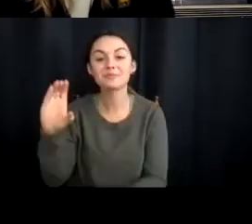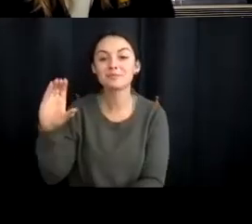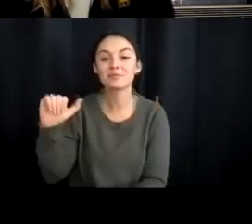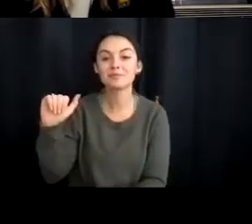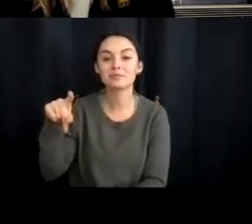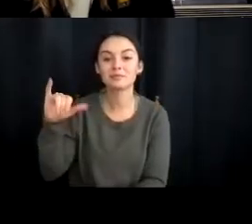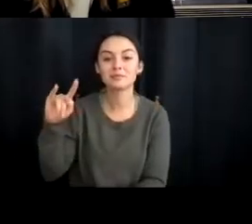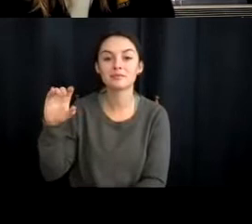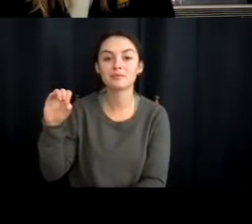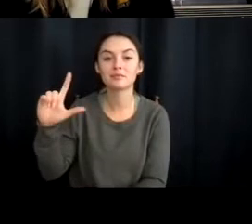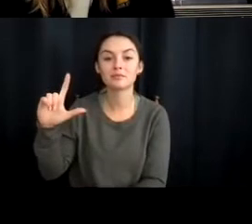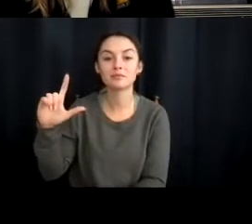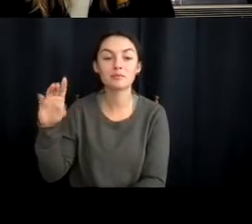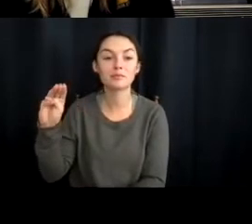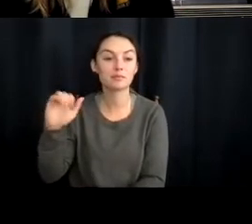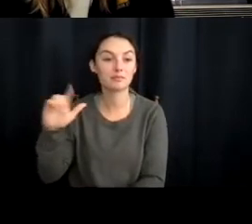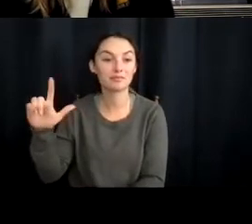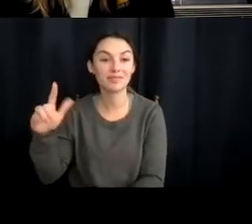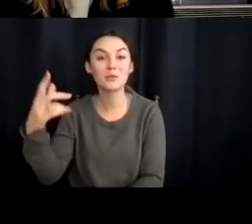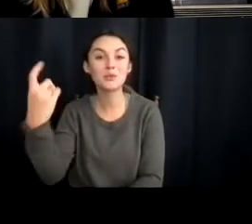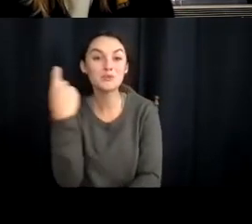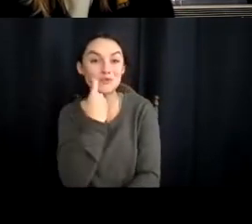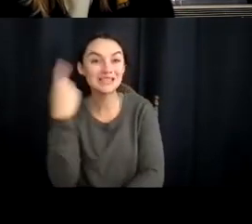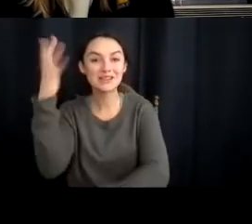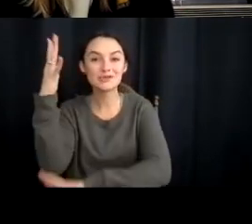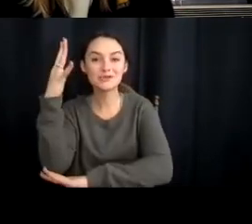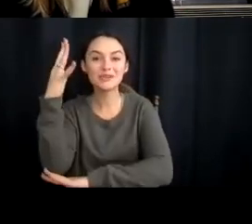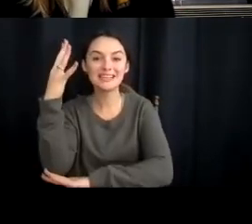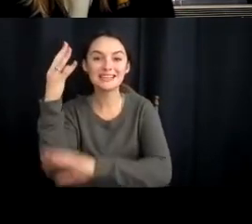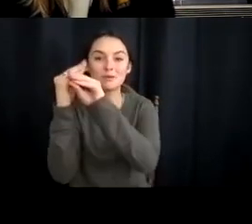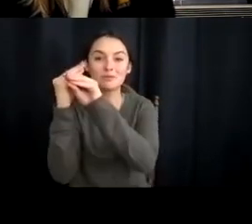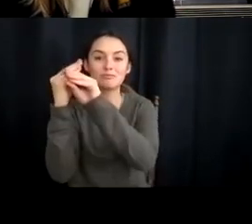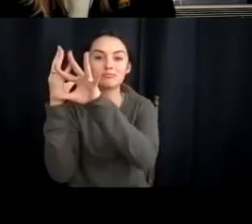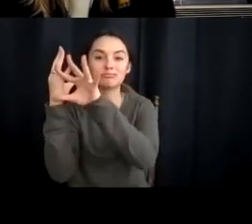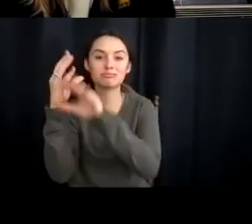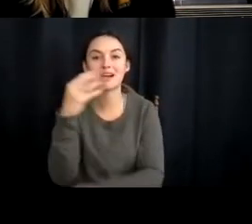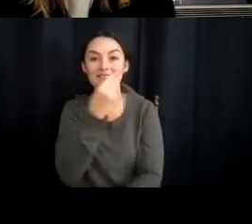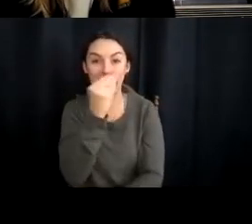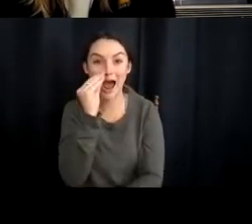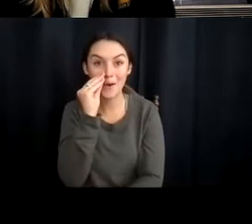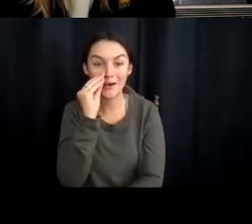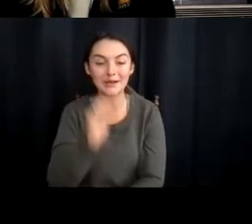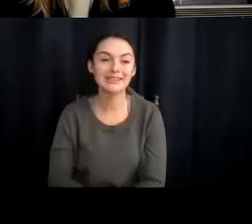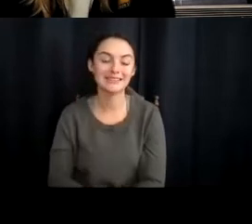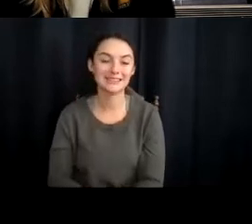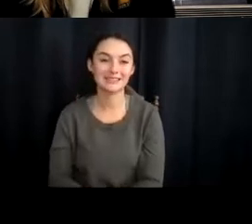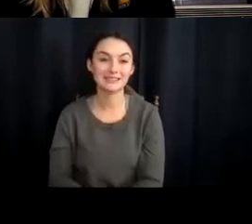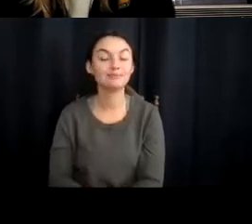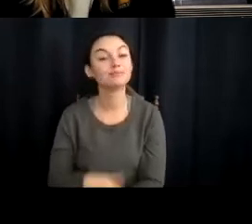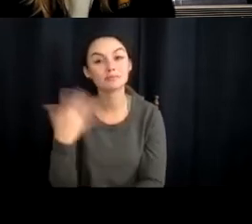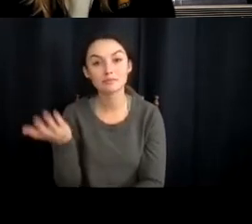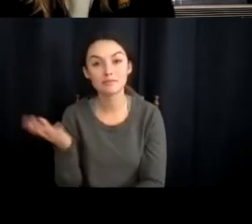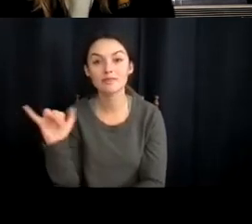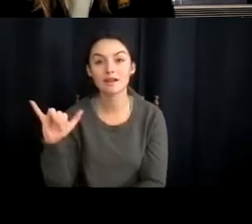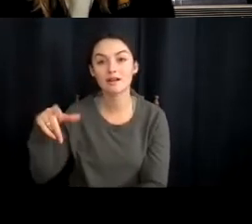These trees were just recently all blooming with cherry blossoms. And, you know, just like the